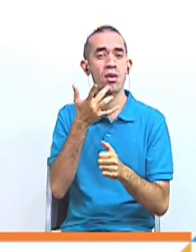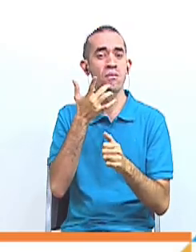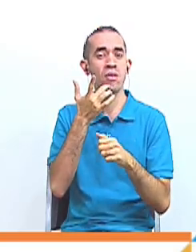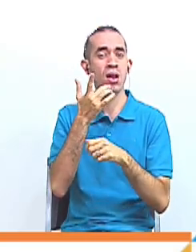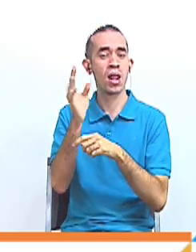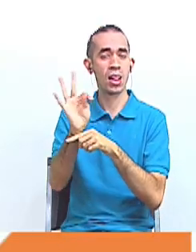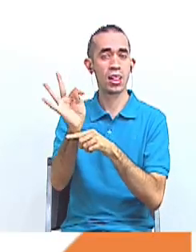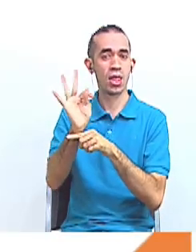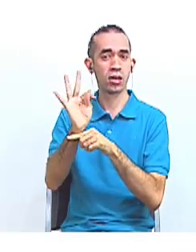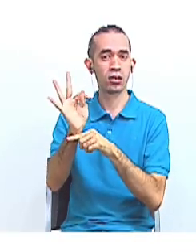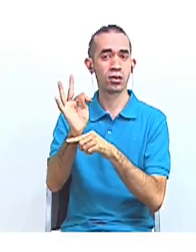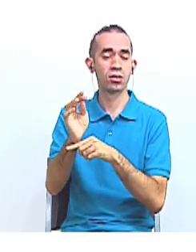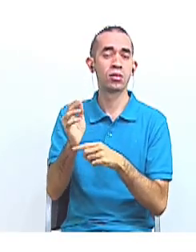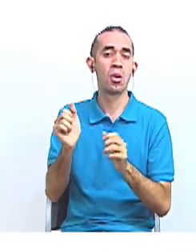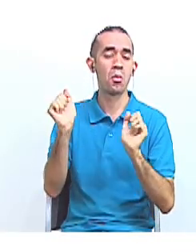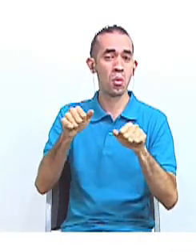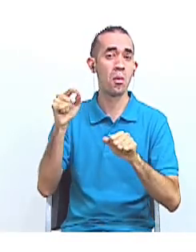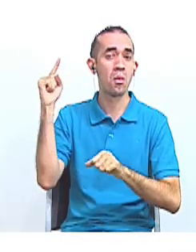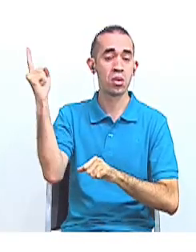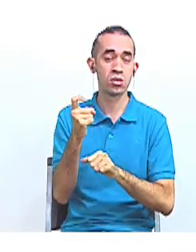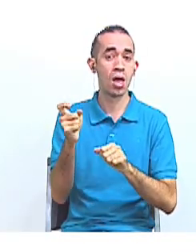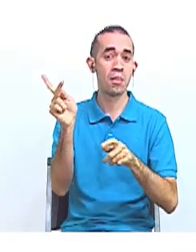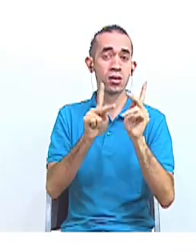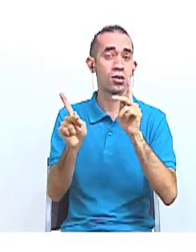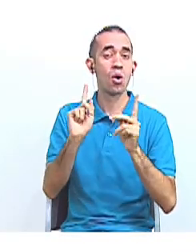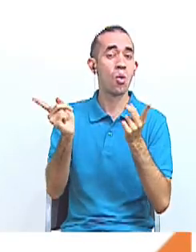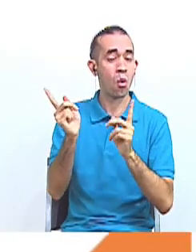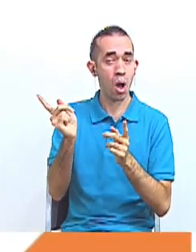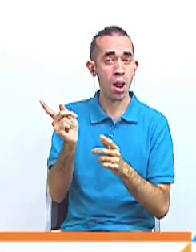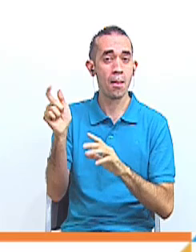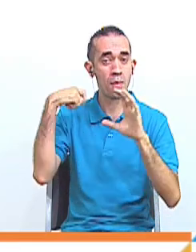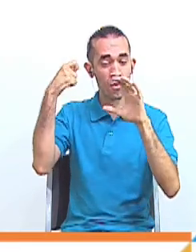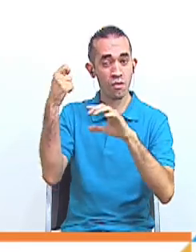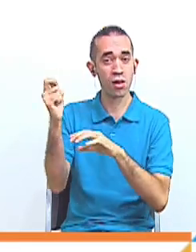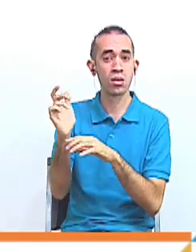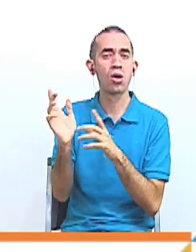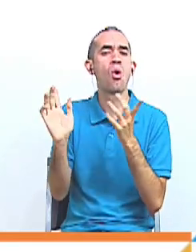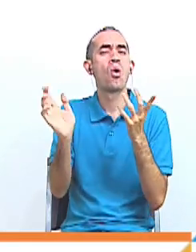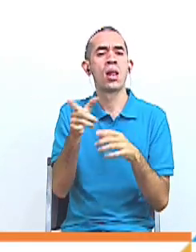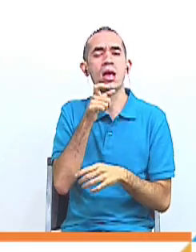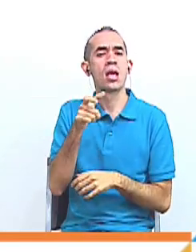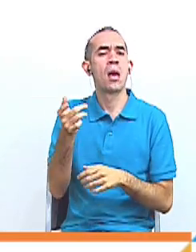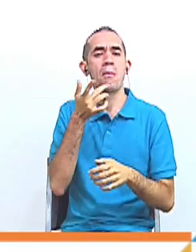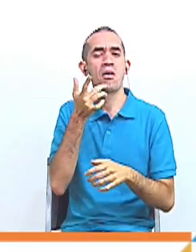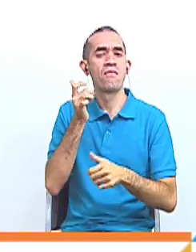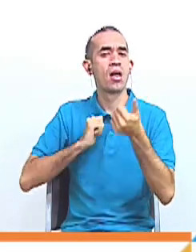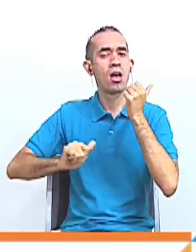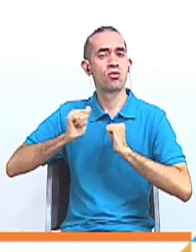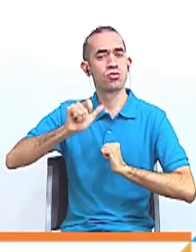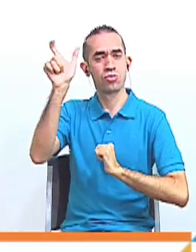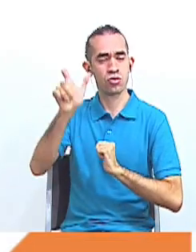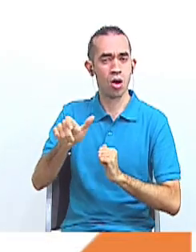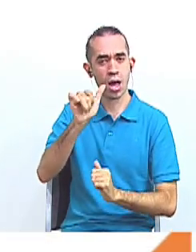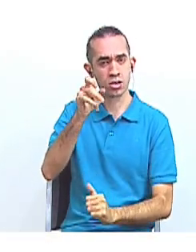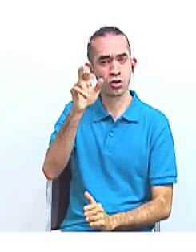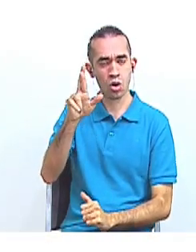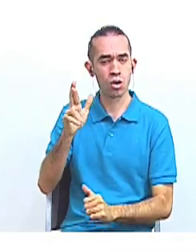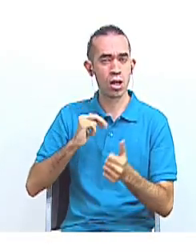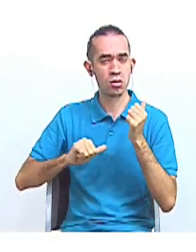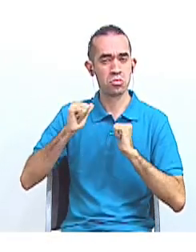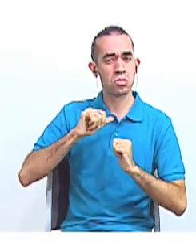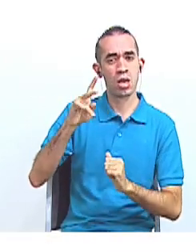show. So I can actually ask that person, what's your favorite movie? Who's your favorite actor? Who's your favorite